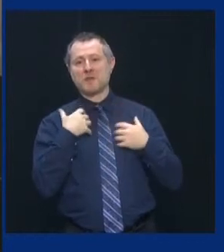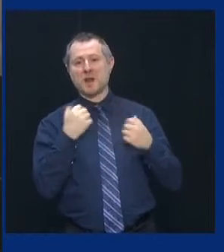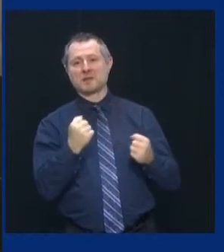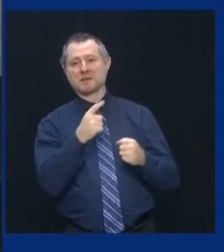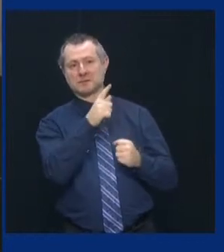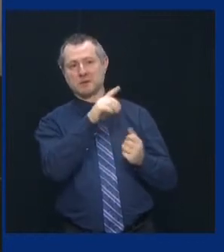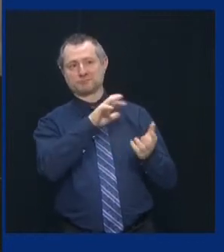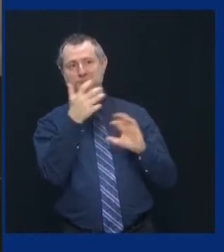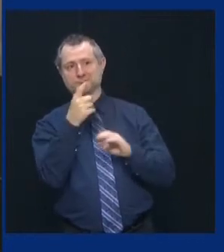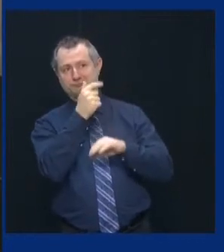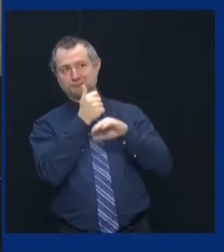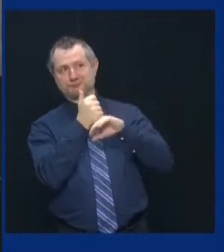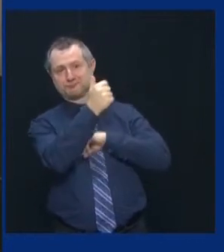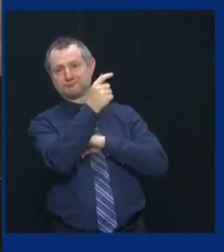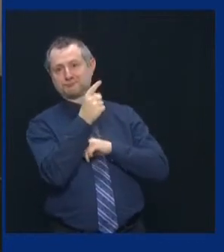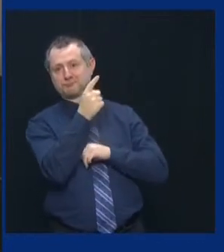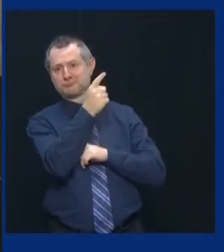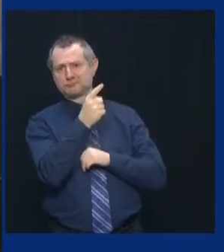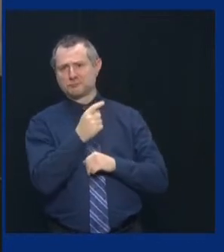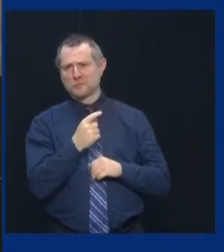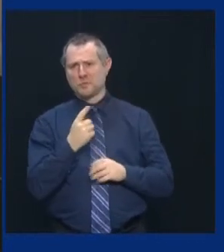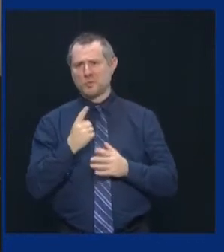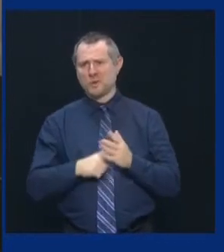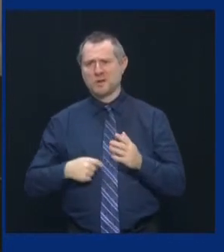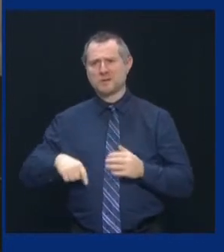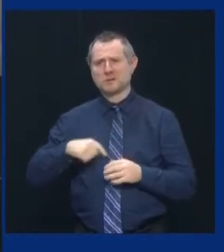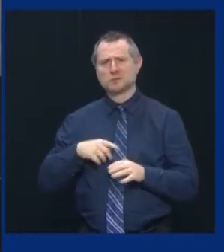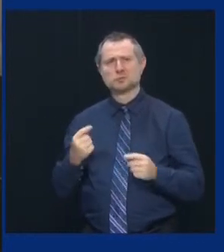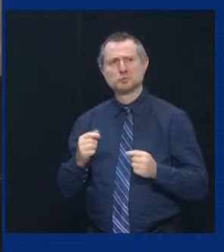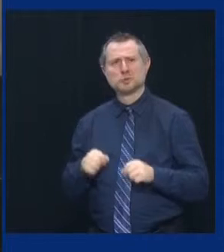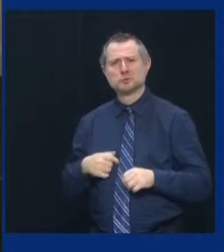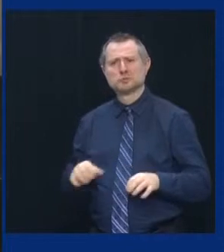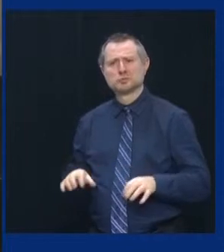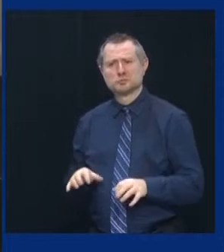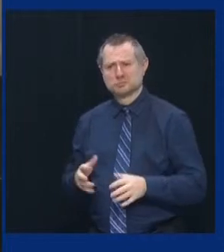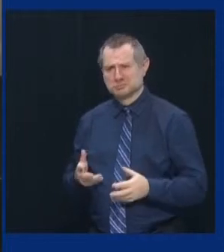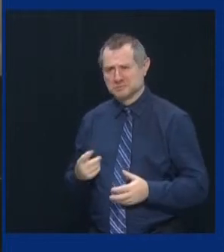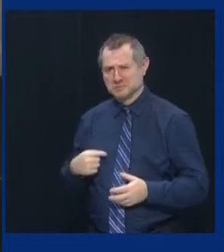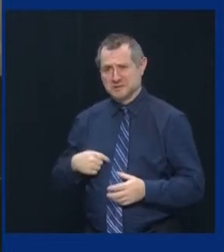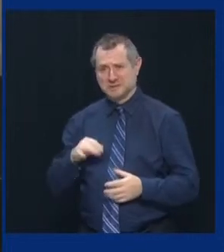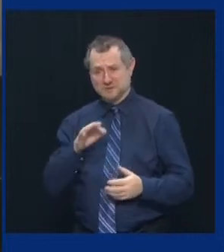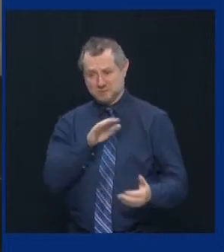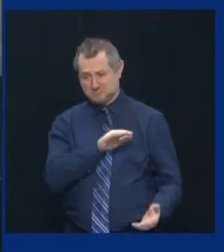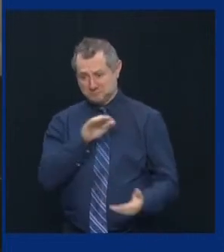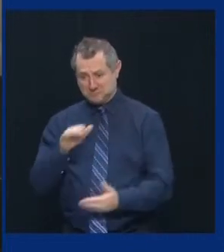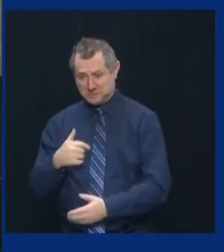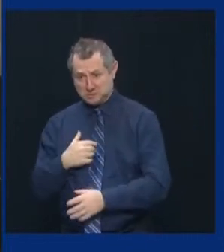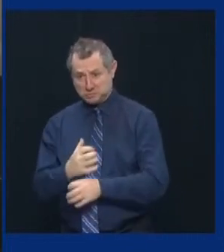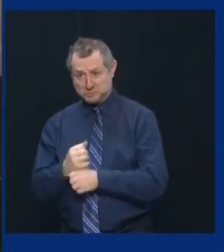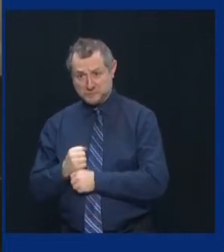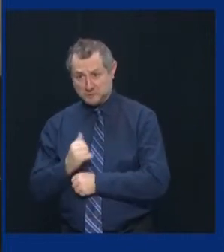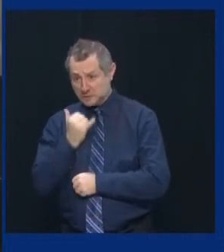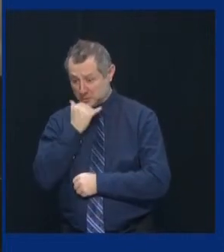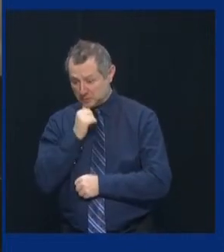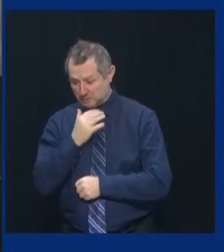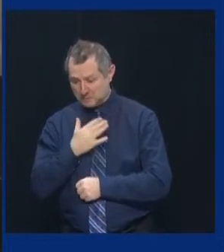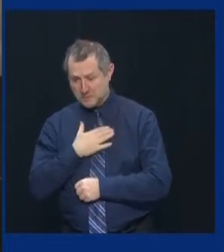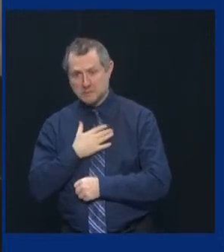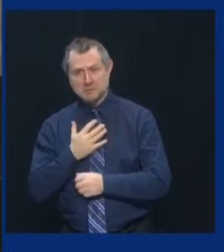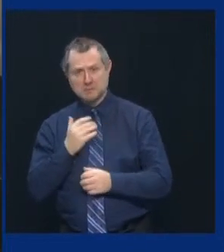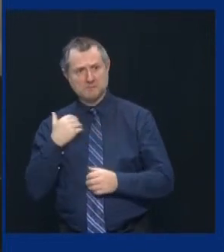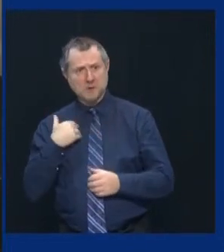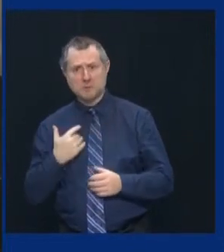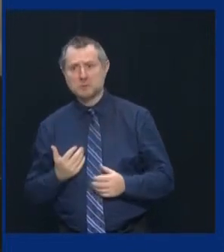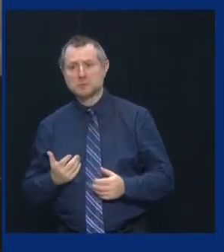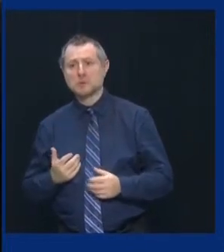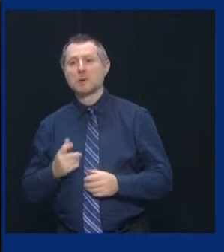vaccine first and how to distribute it. What should this company have done if they got the vaccine and it wasn't their fault? Yeah,